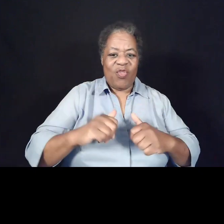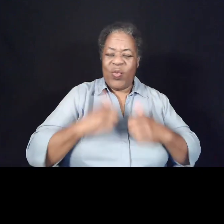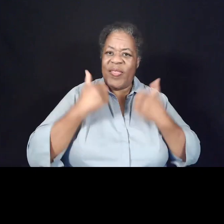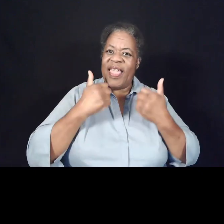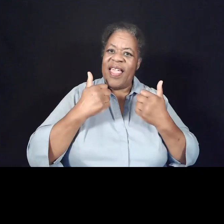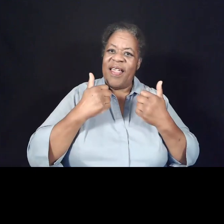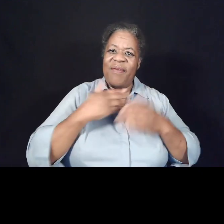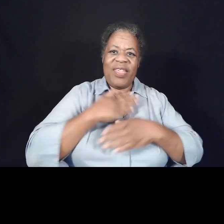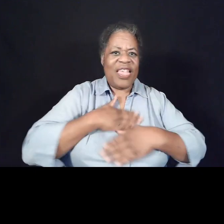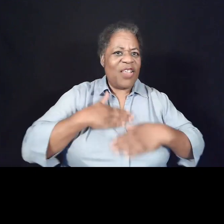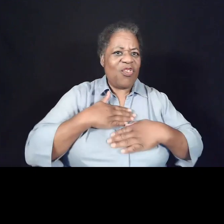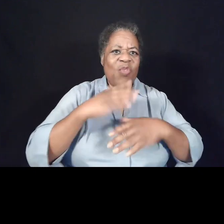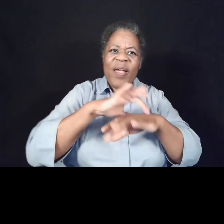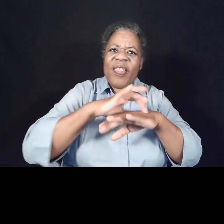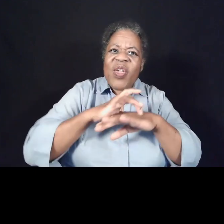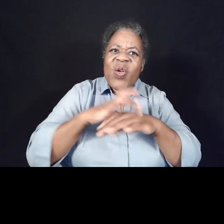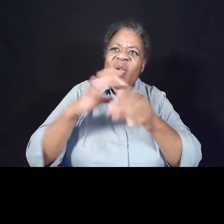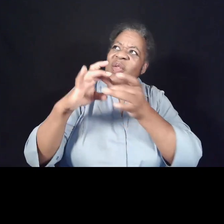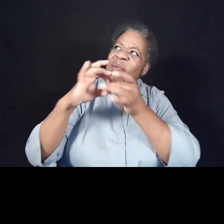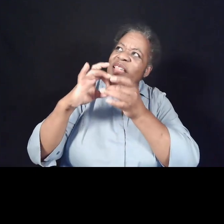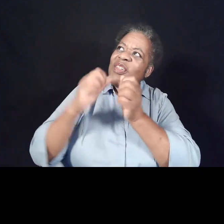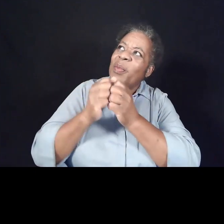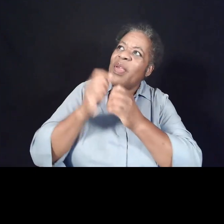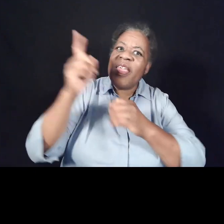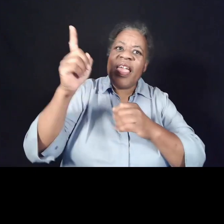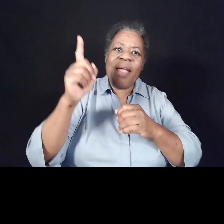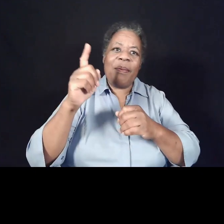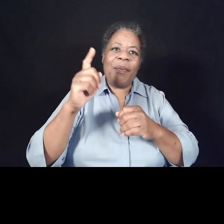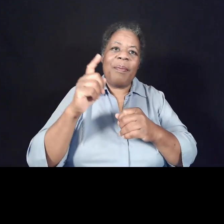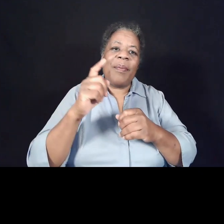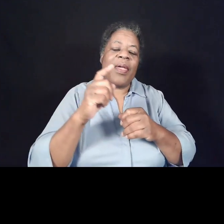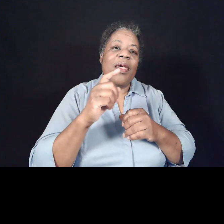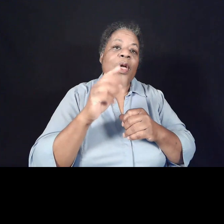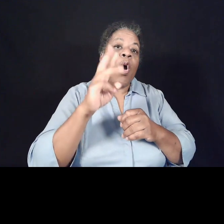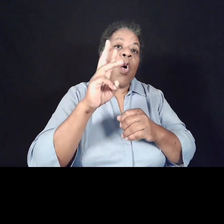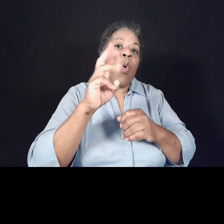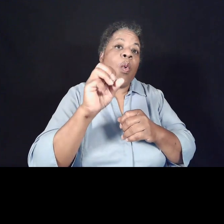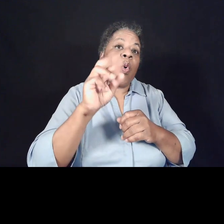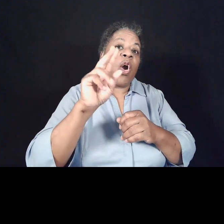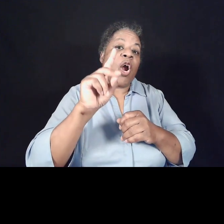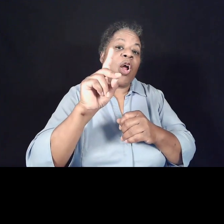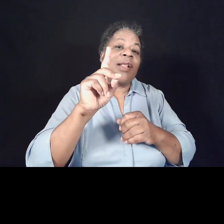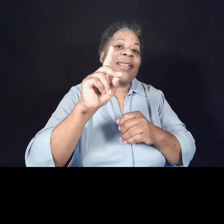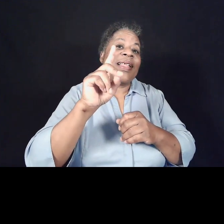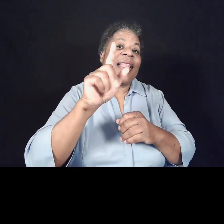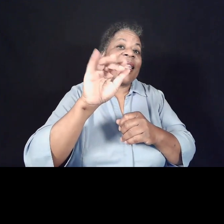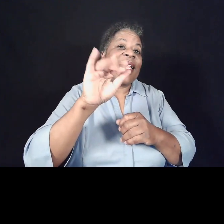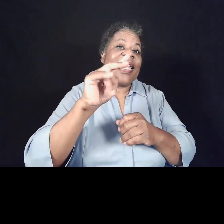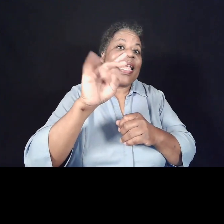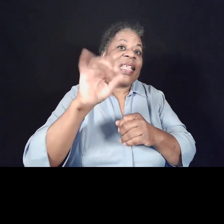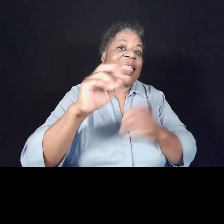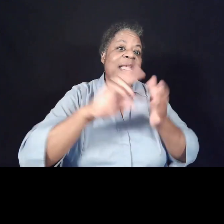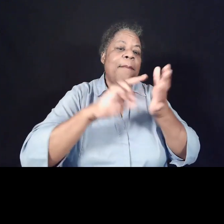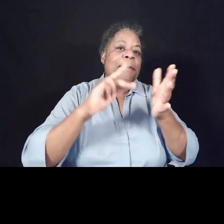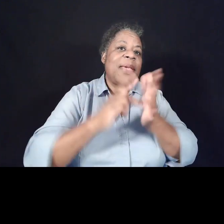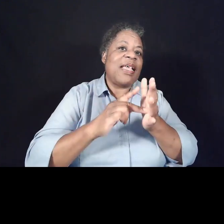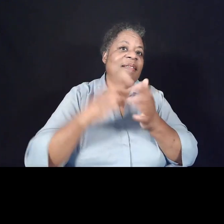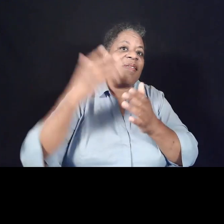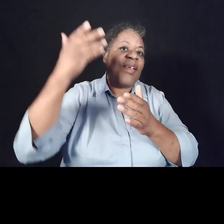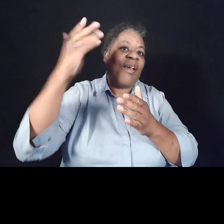enjoy the Earth in relationship with Him. Worldliness is simply leaving God out of the